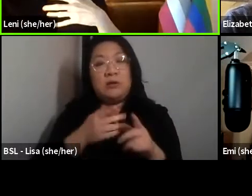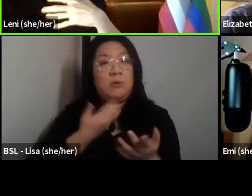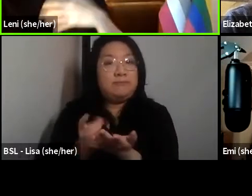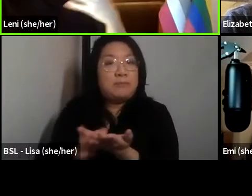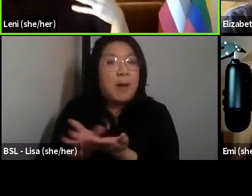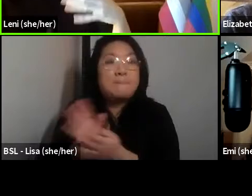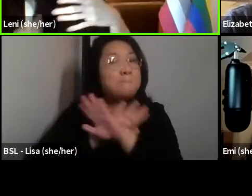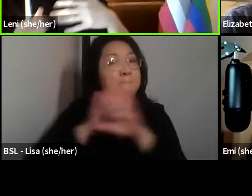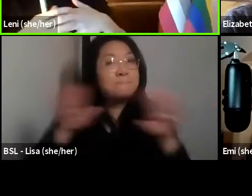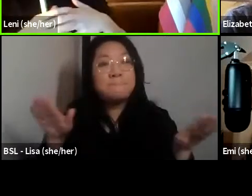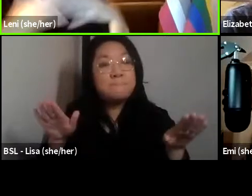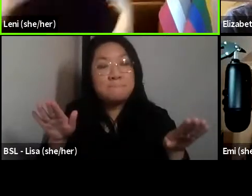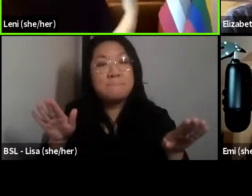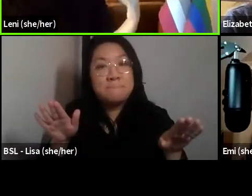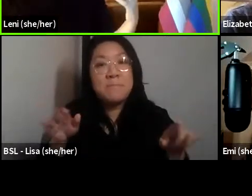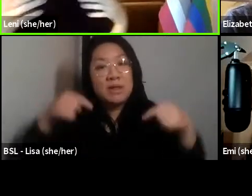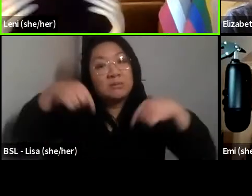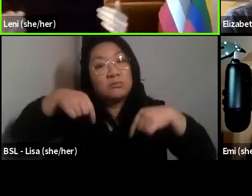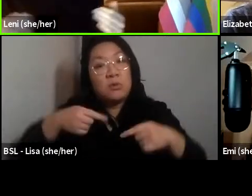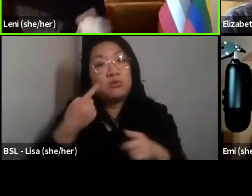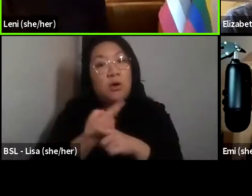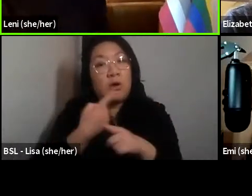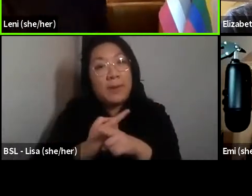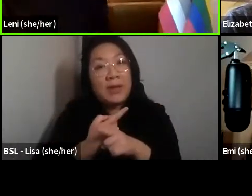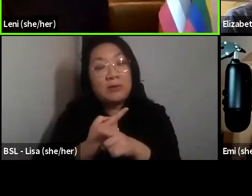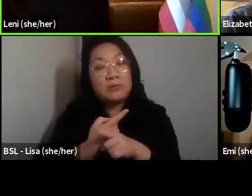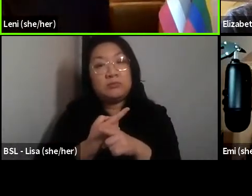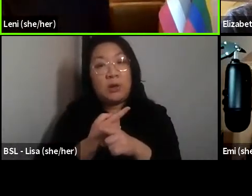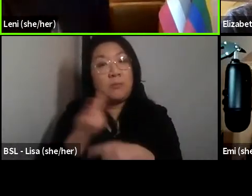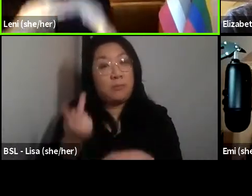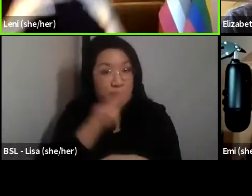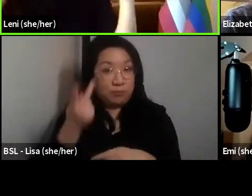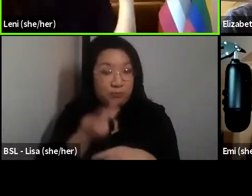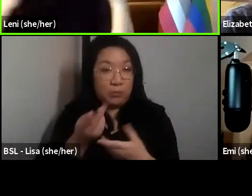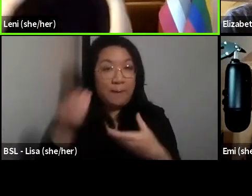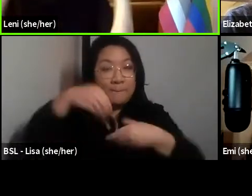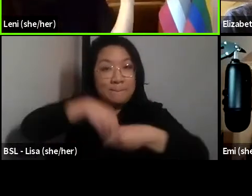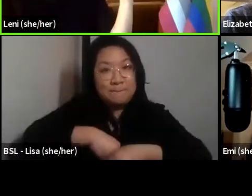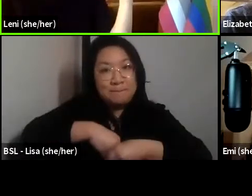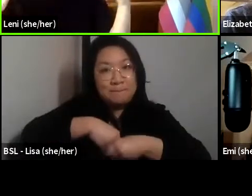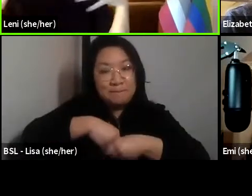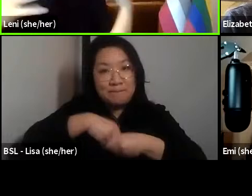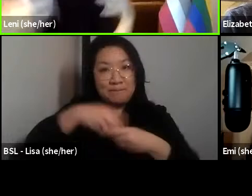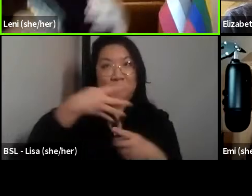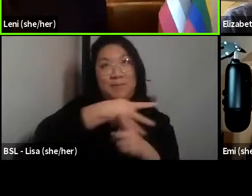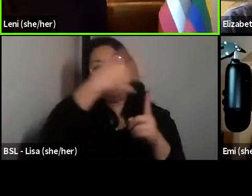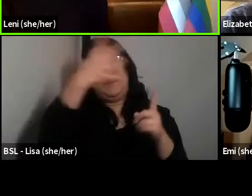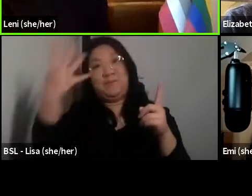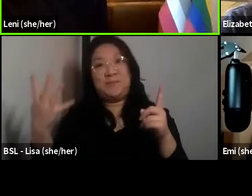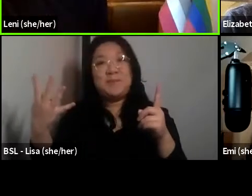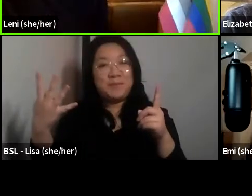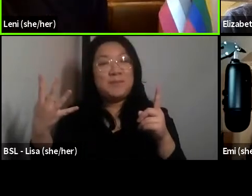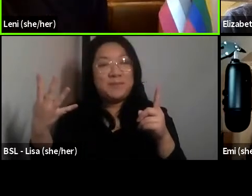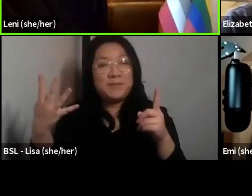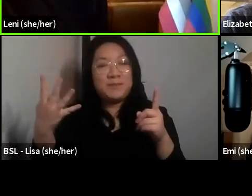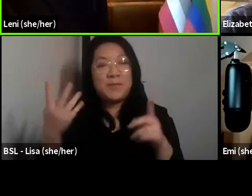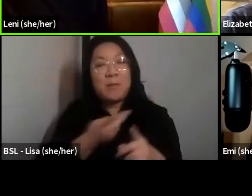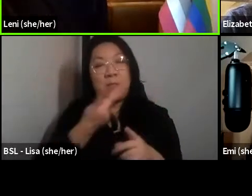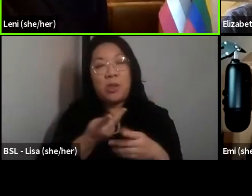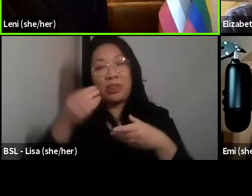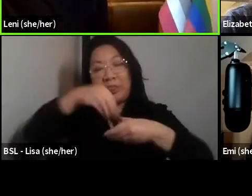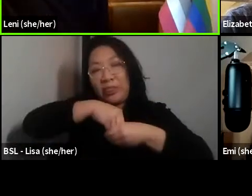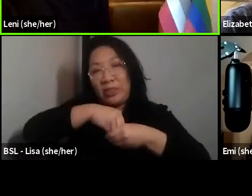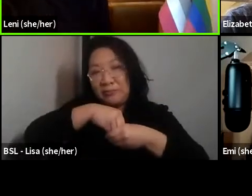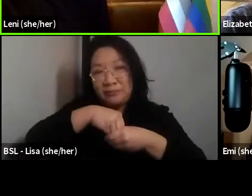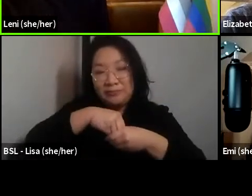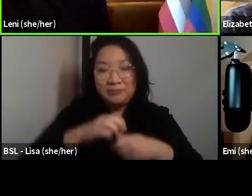So this is talking about asexual and aromantic identities and the umbrella as an umbrella term that describes a number of identities that sit